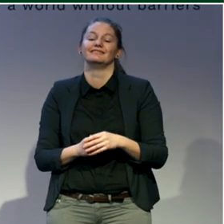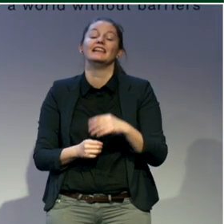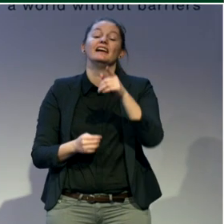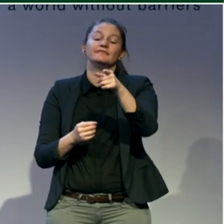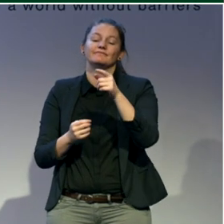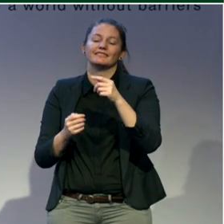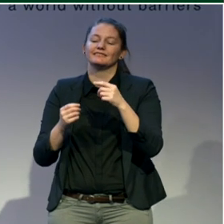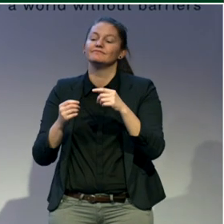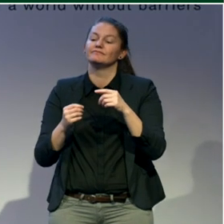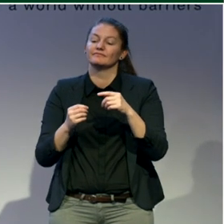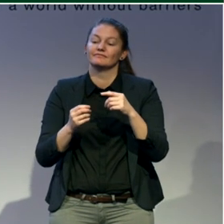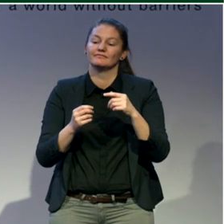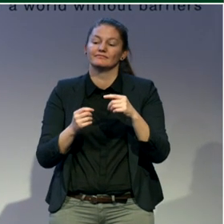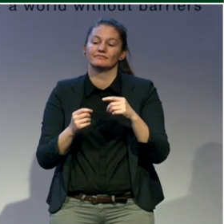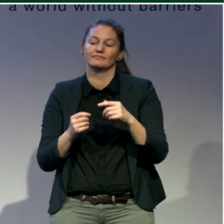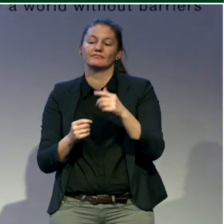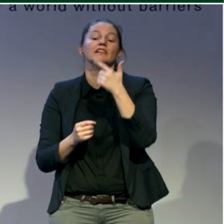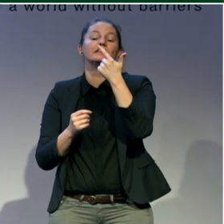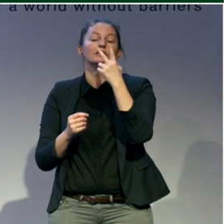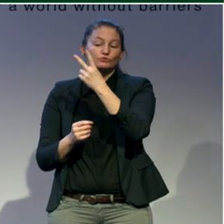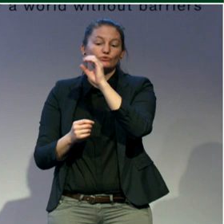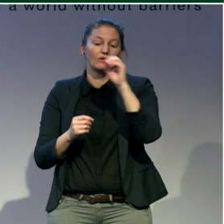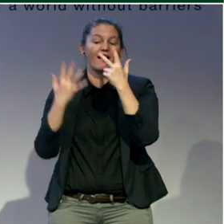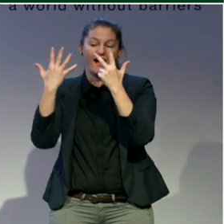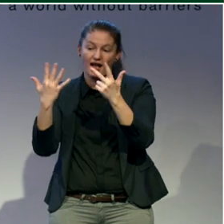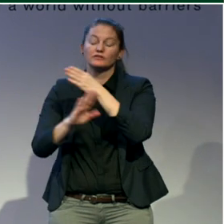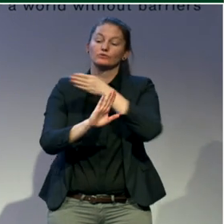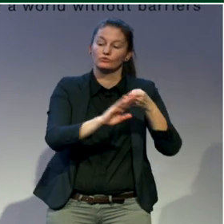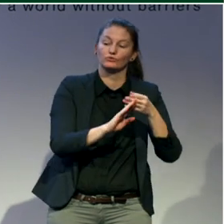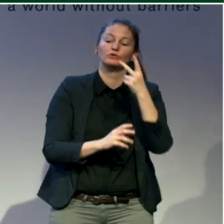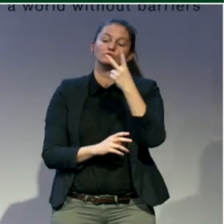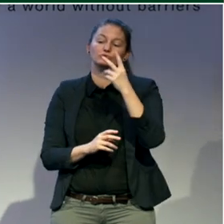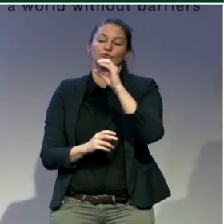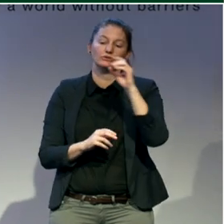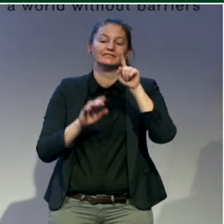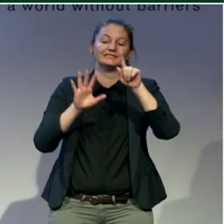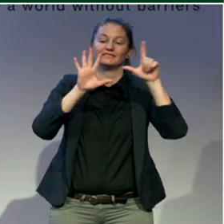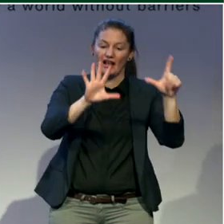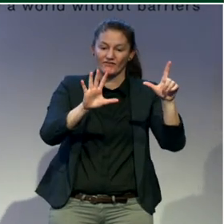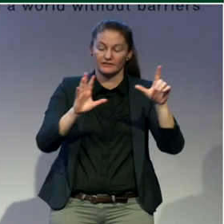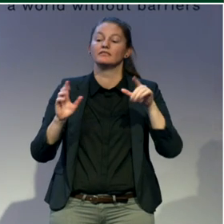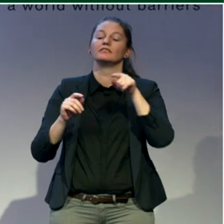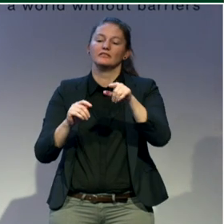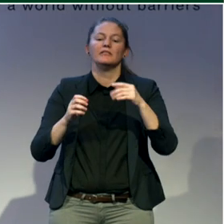women. So, of course, this is a phenomenon that requires a gender perspective.